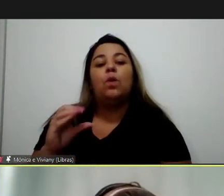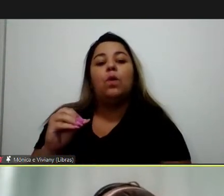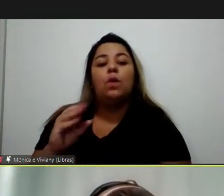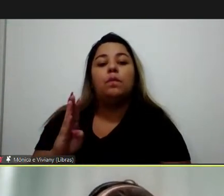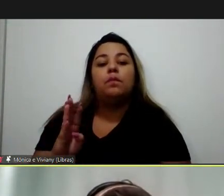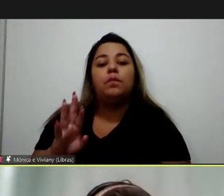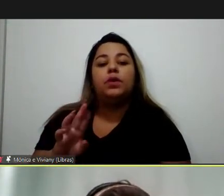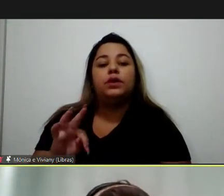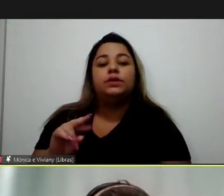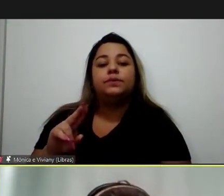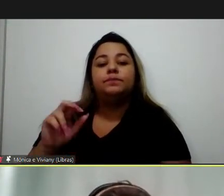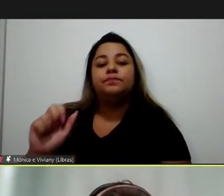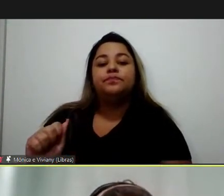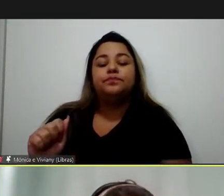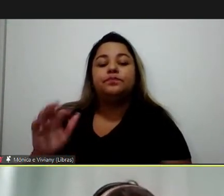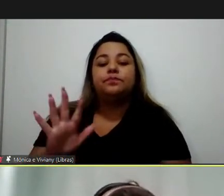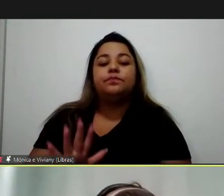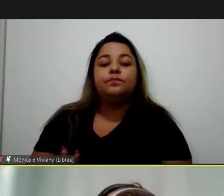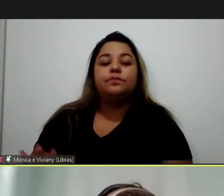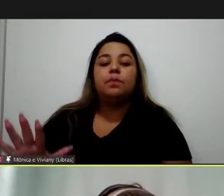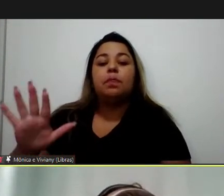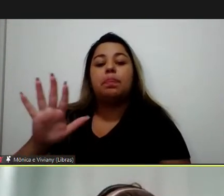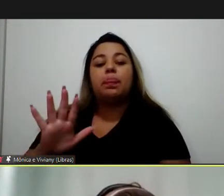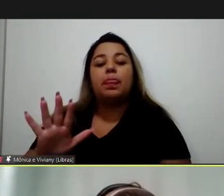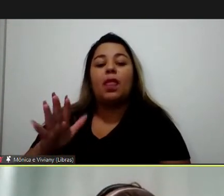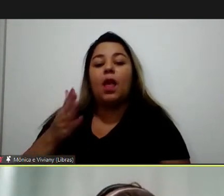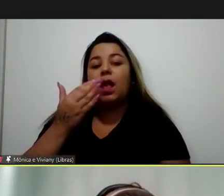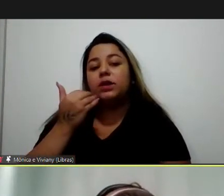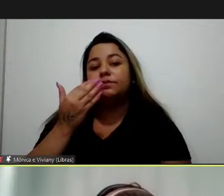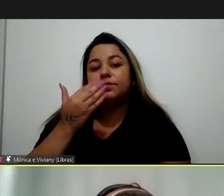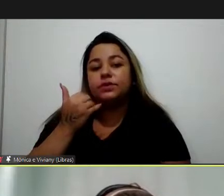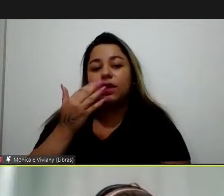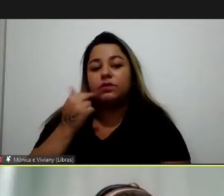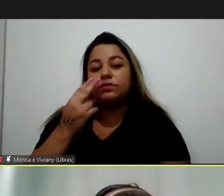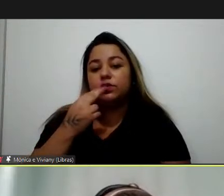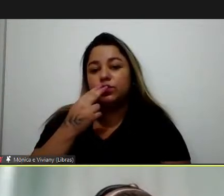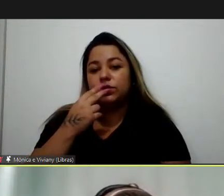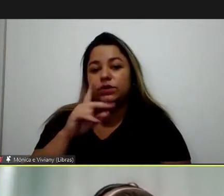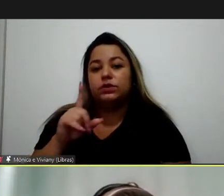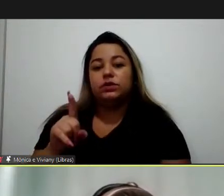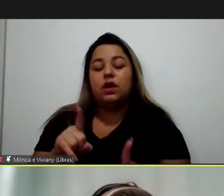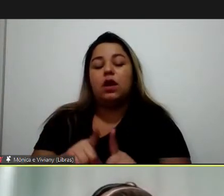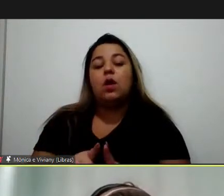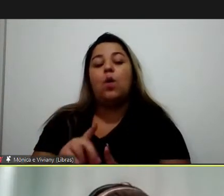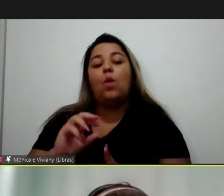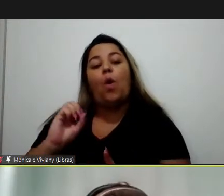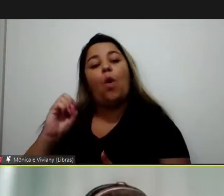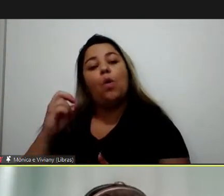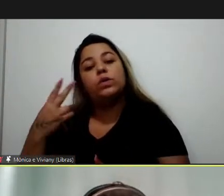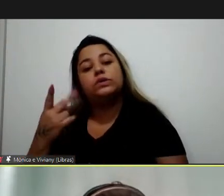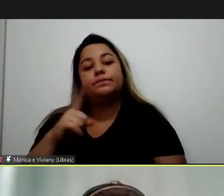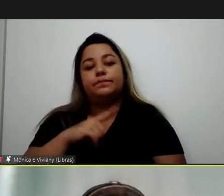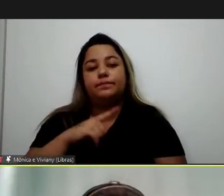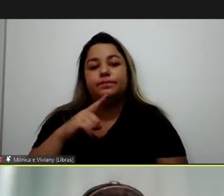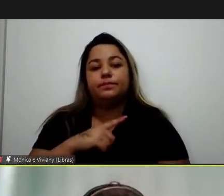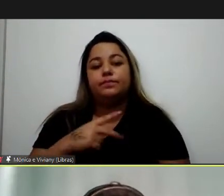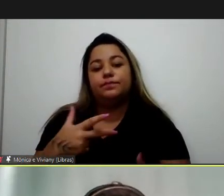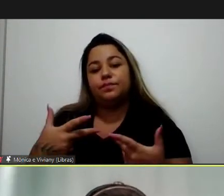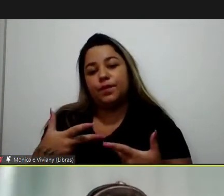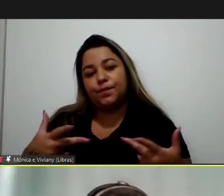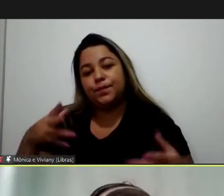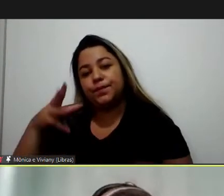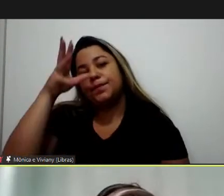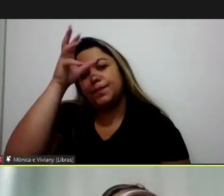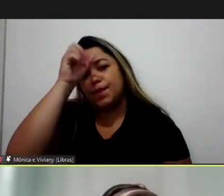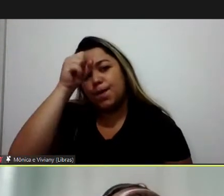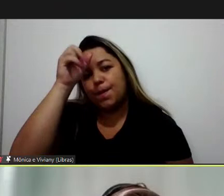adequate universal coverage of essential actions in nutrition. There is something that we